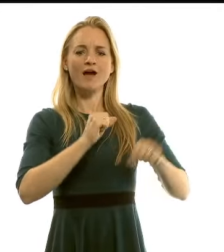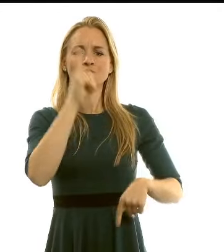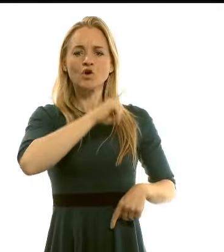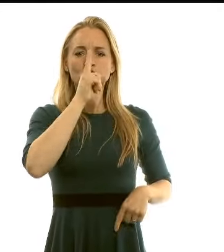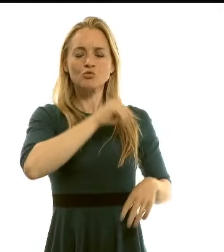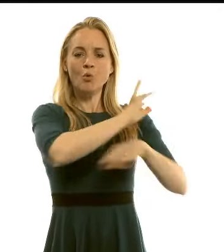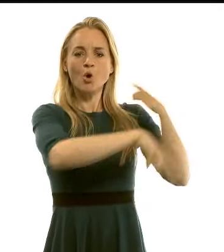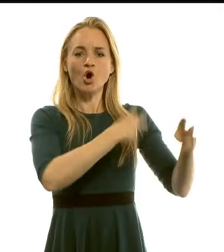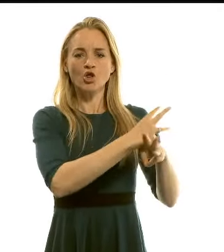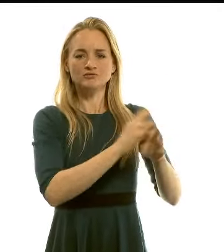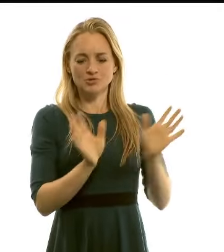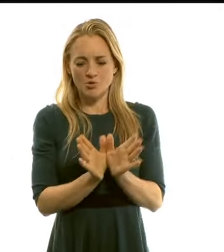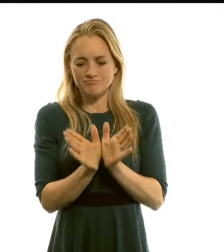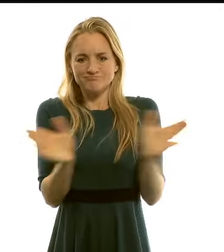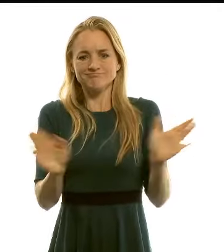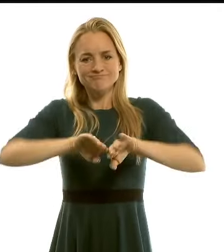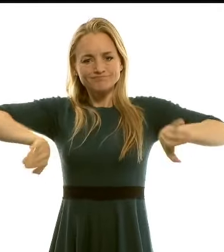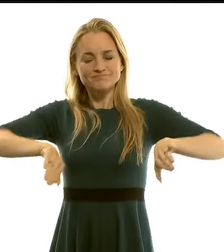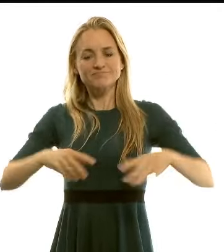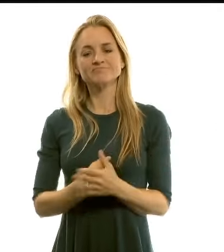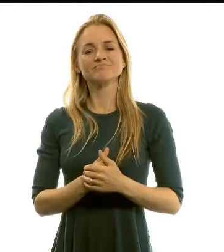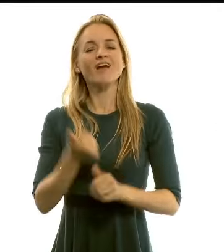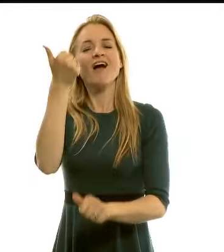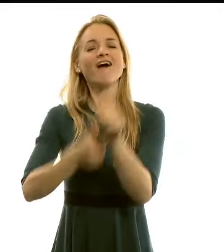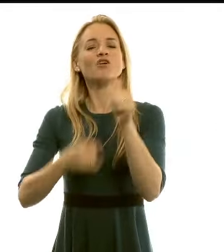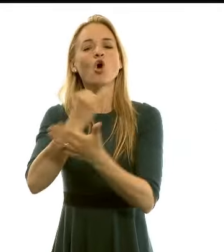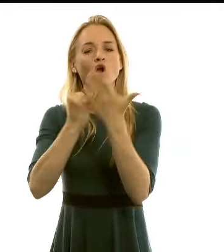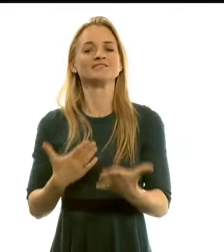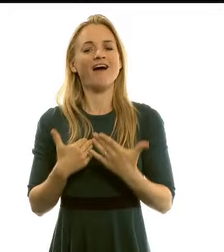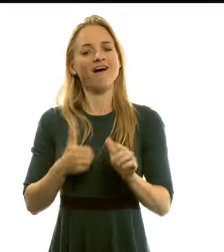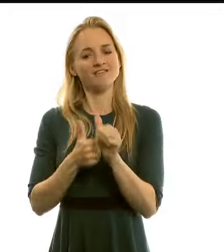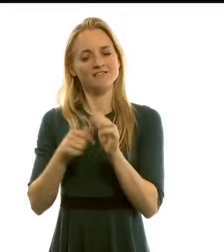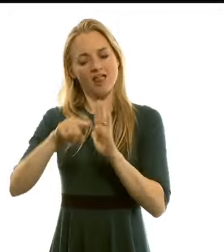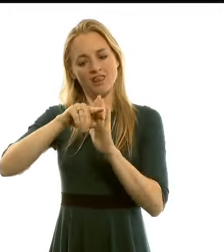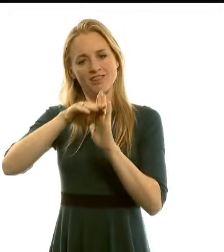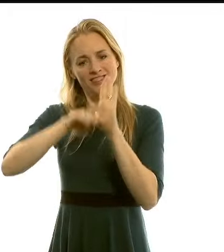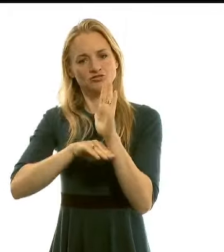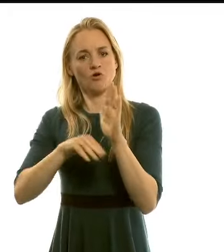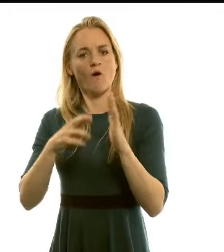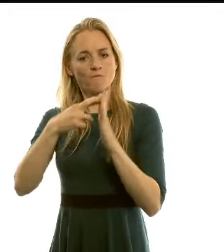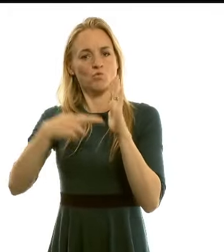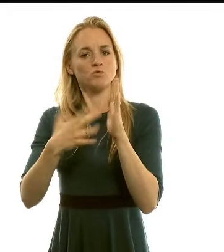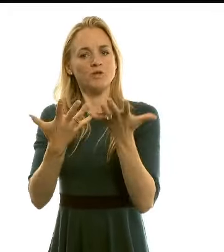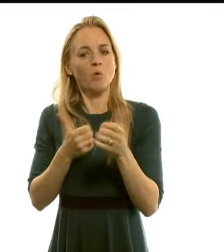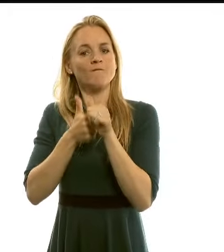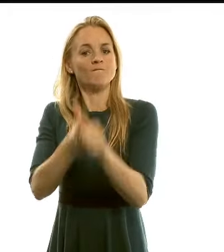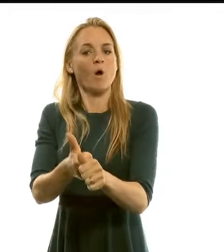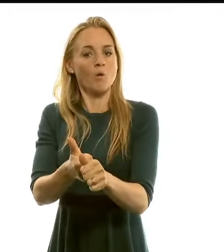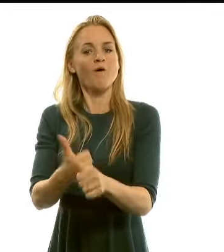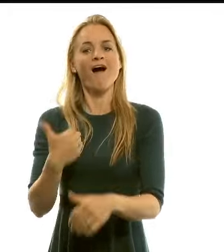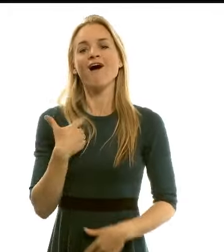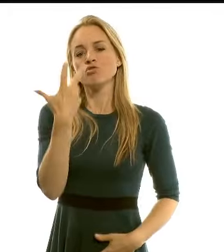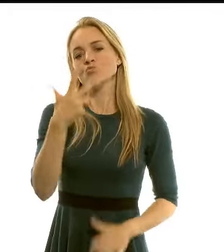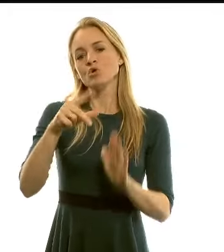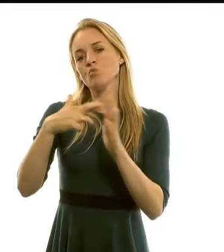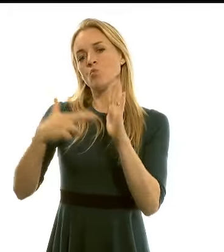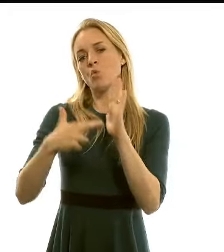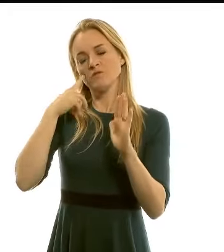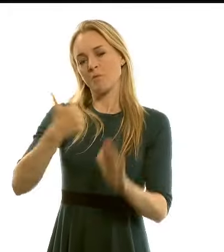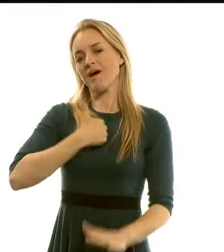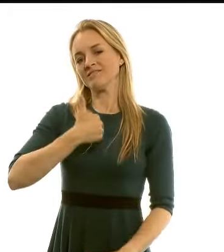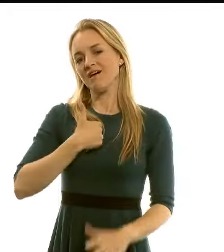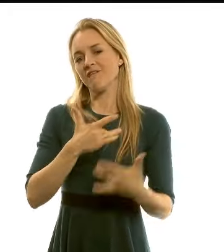that they'd like to follow. Here are 3 principles I tend to stick to when building with LEGO bricks or working on a movie.